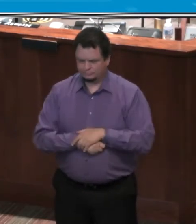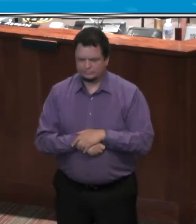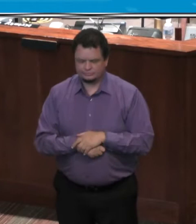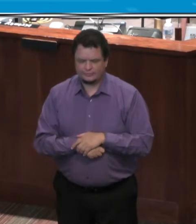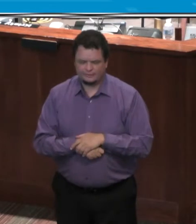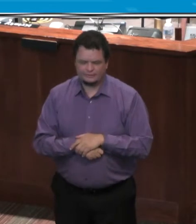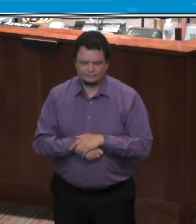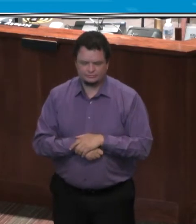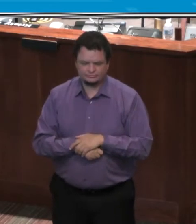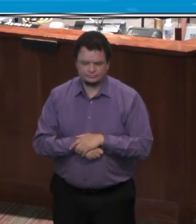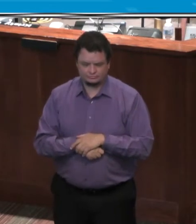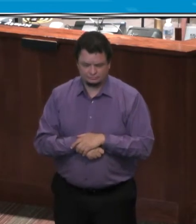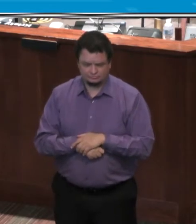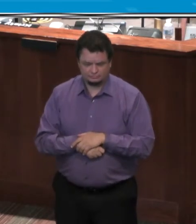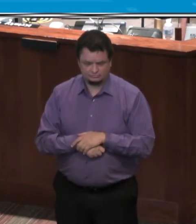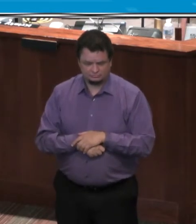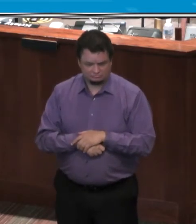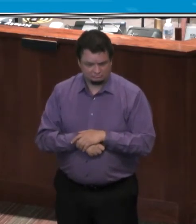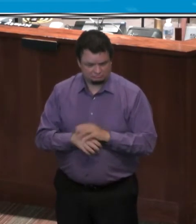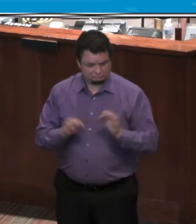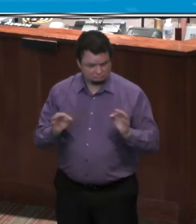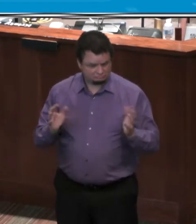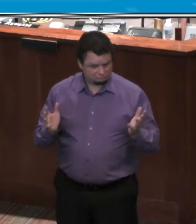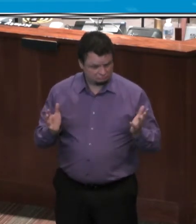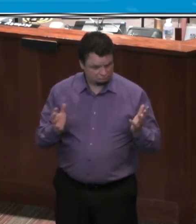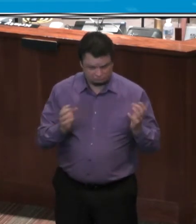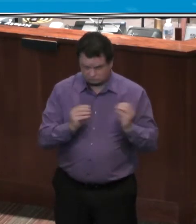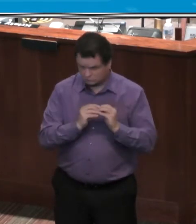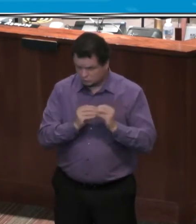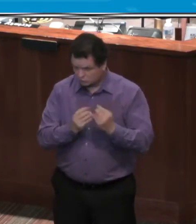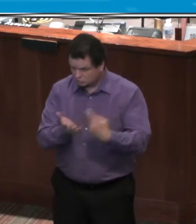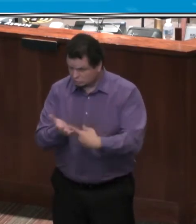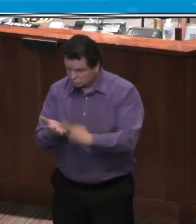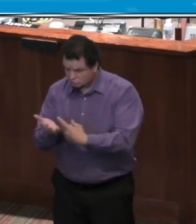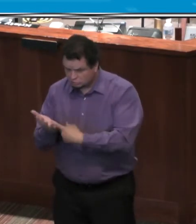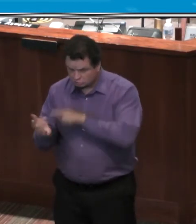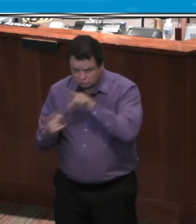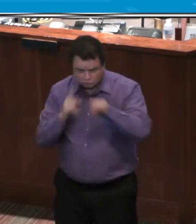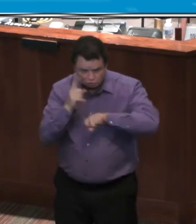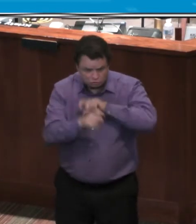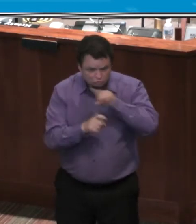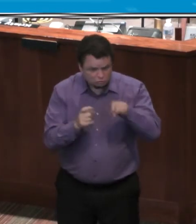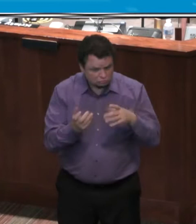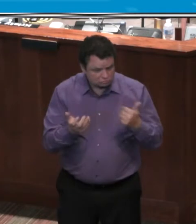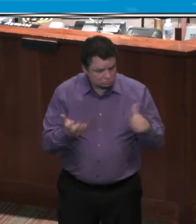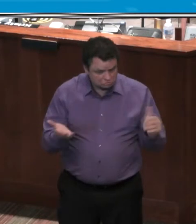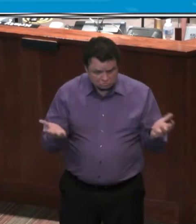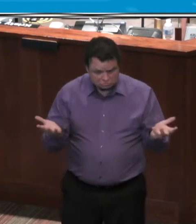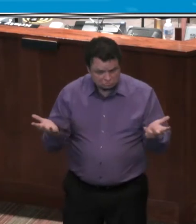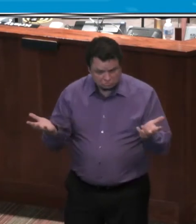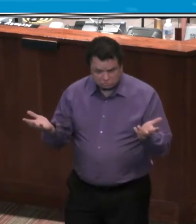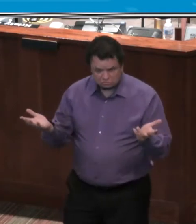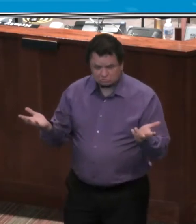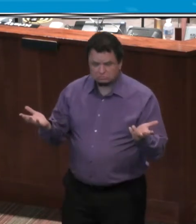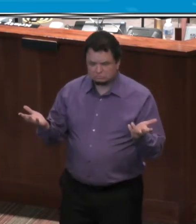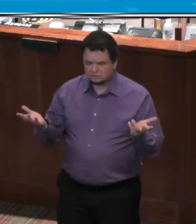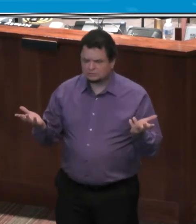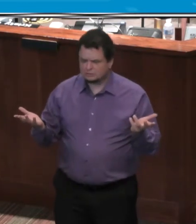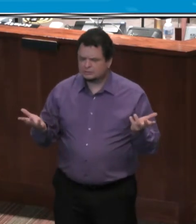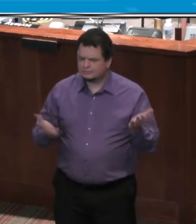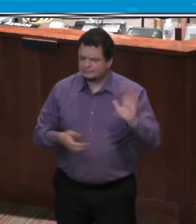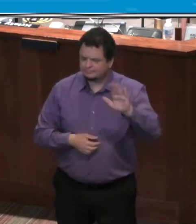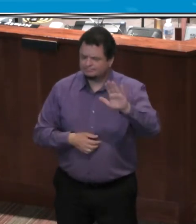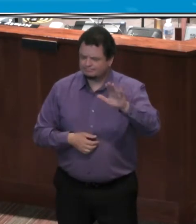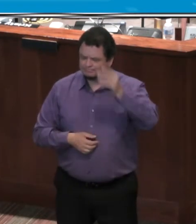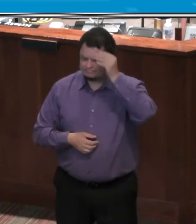discussion, Board of Health member discussions. This seems to be an accounting for money we've already received and